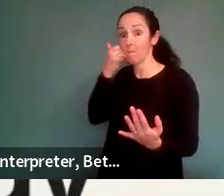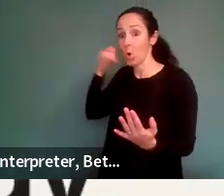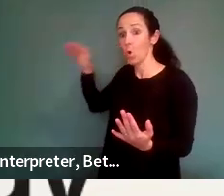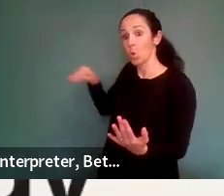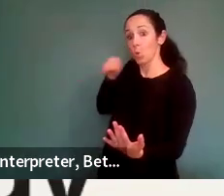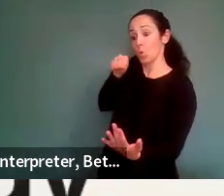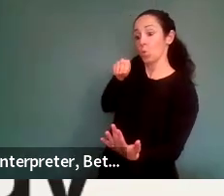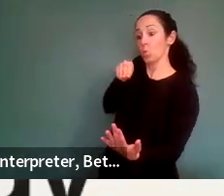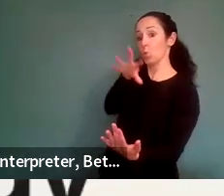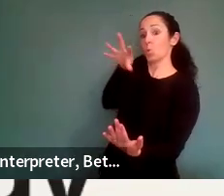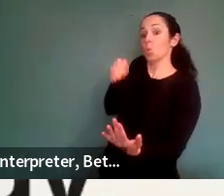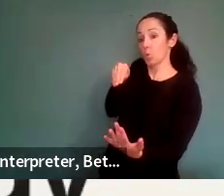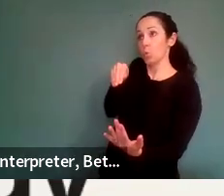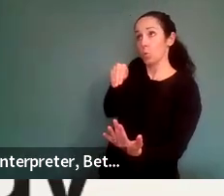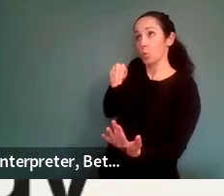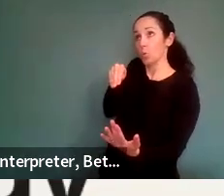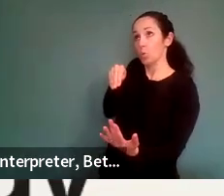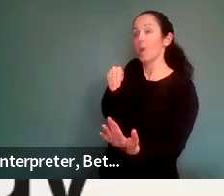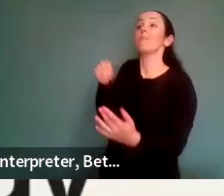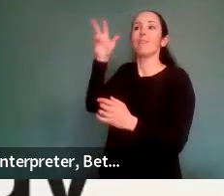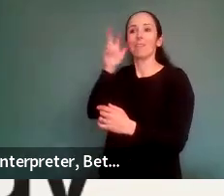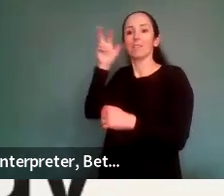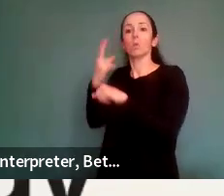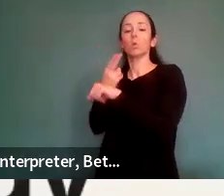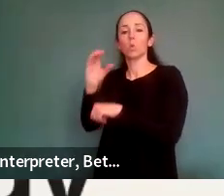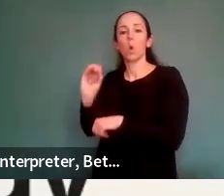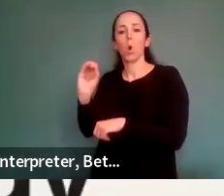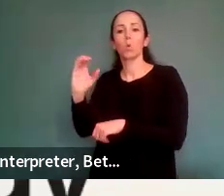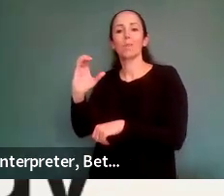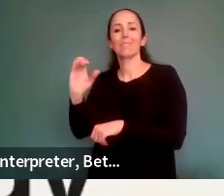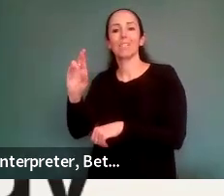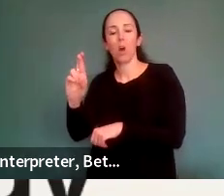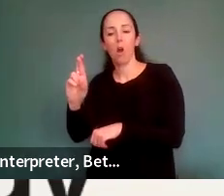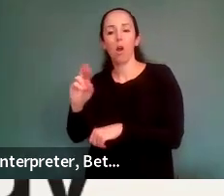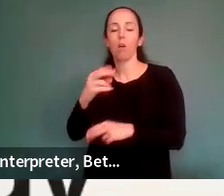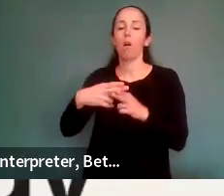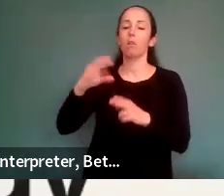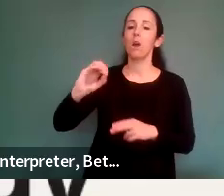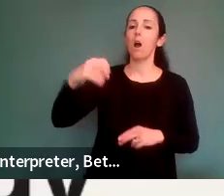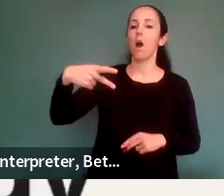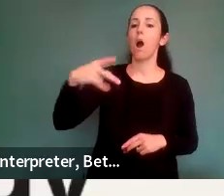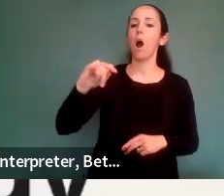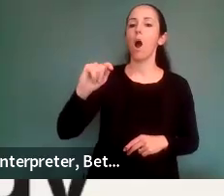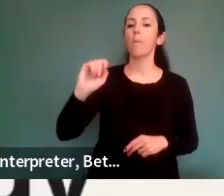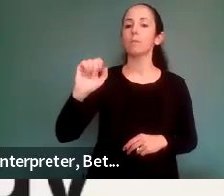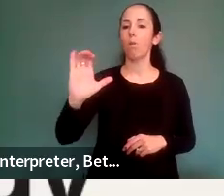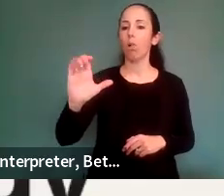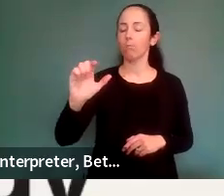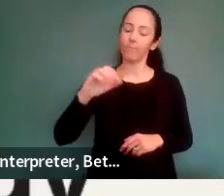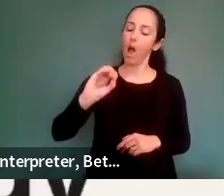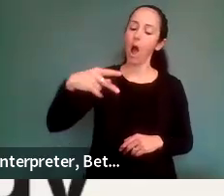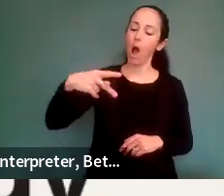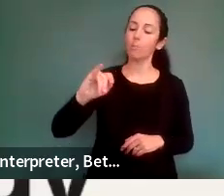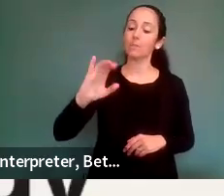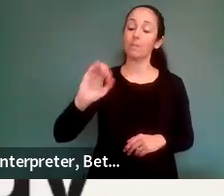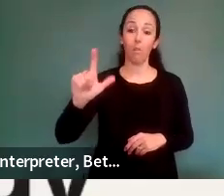using OCR, which is optical character recognition. Another popular app, and